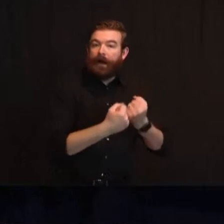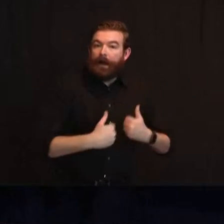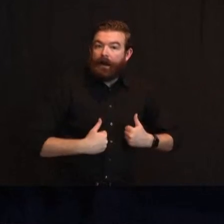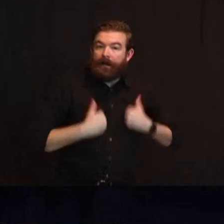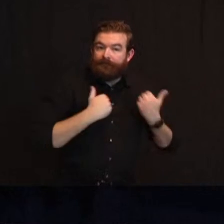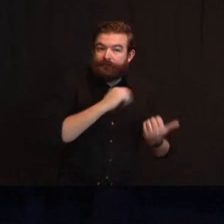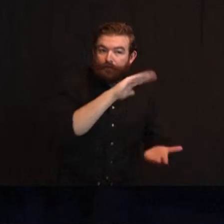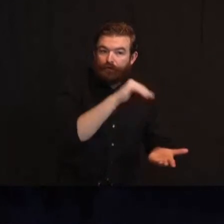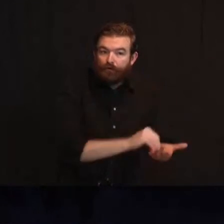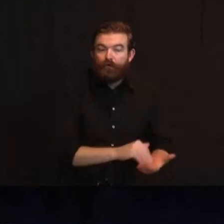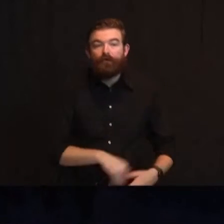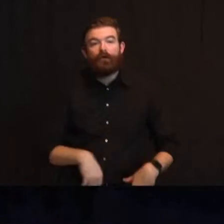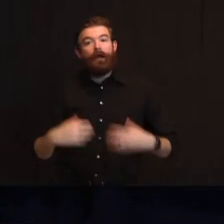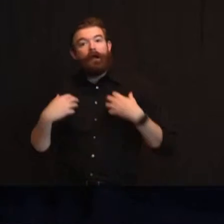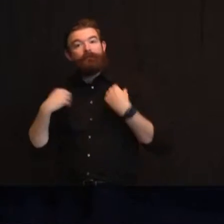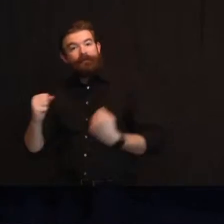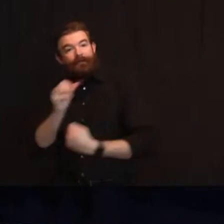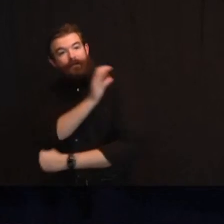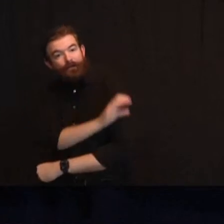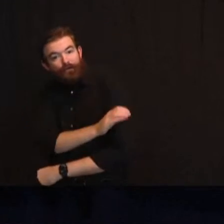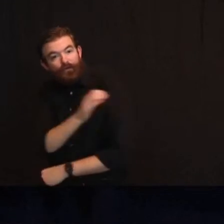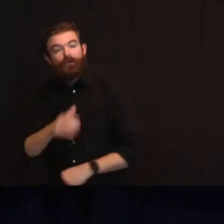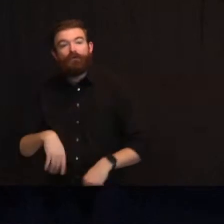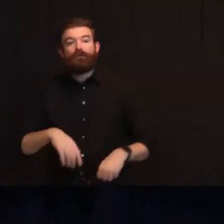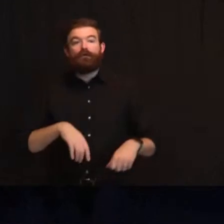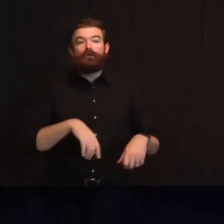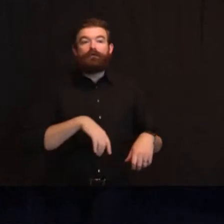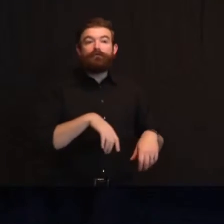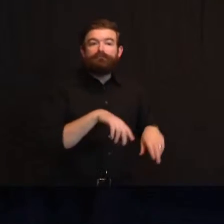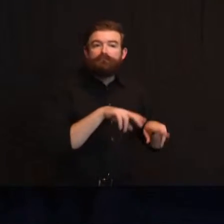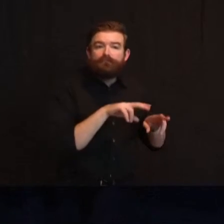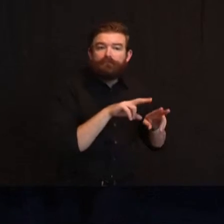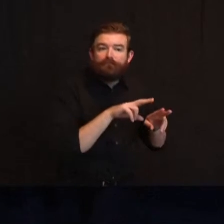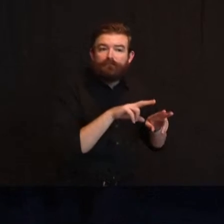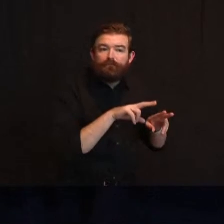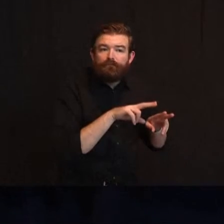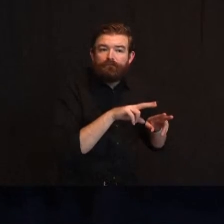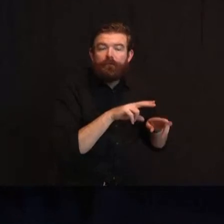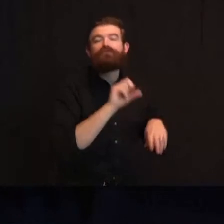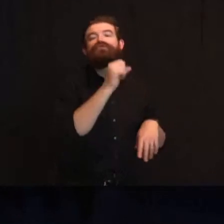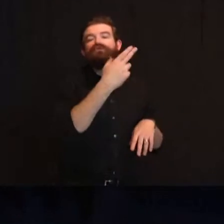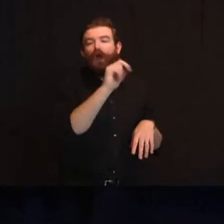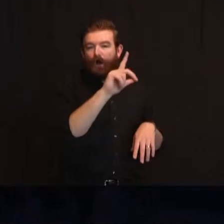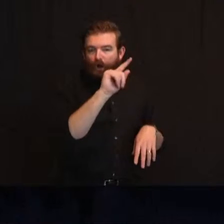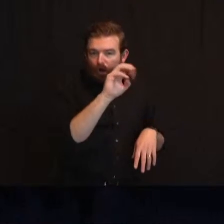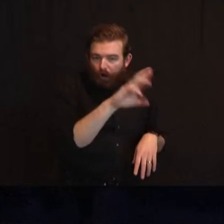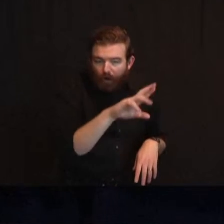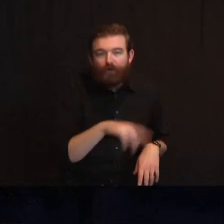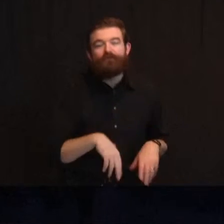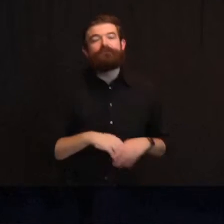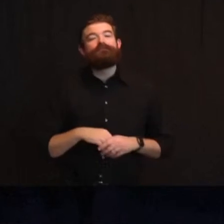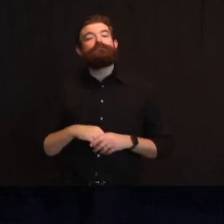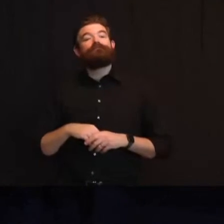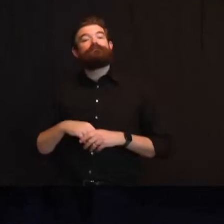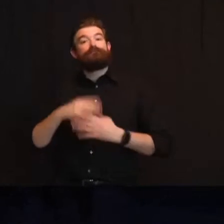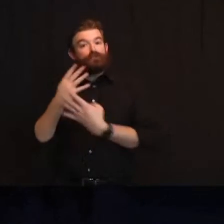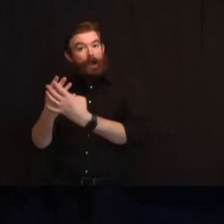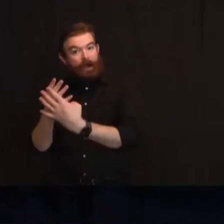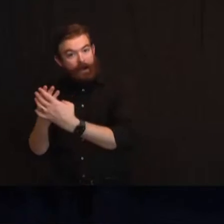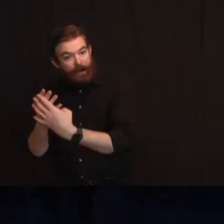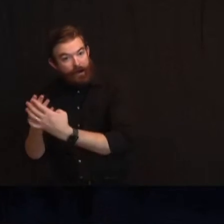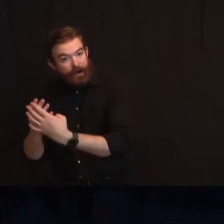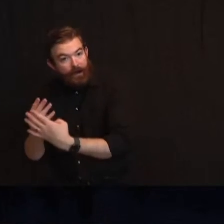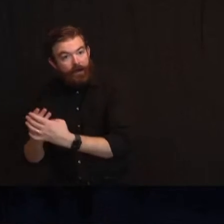within workplaces, shelters, jails, colleges, universities, K-12 schools. Community-based